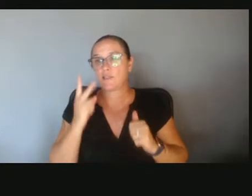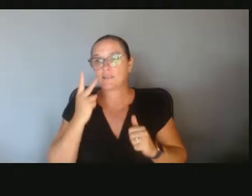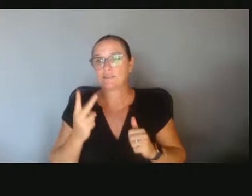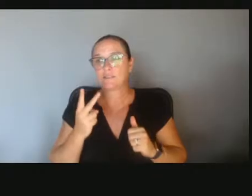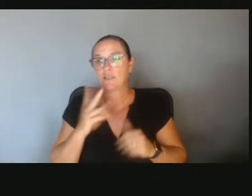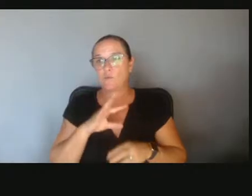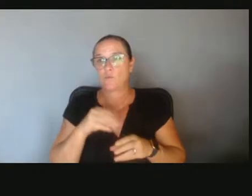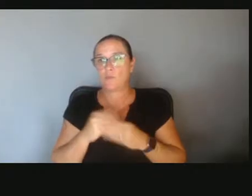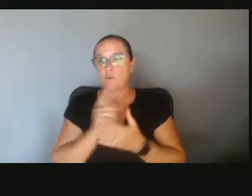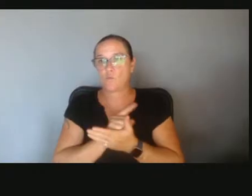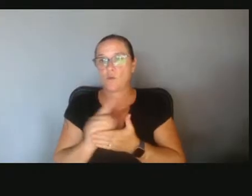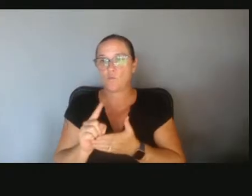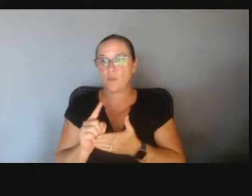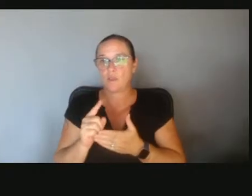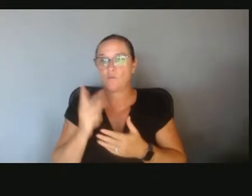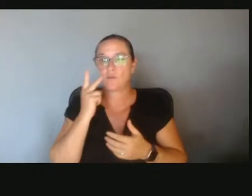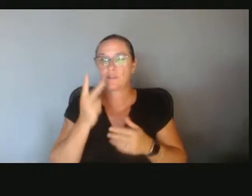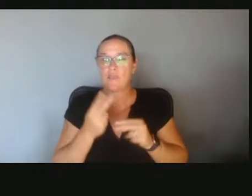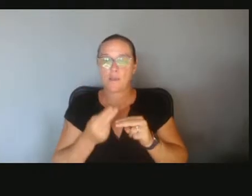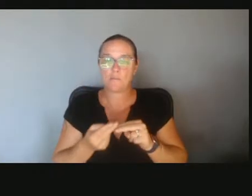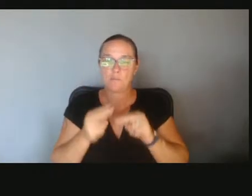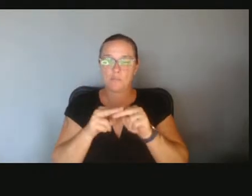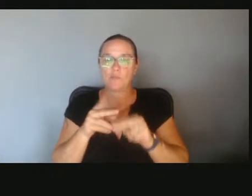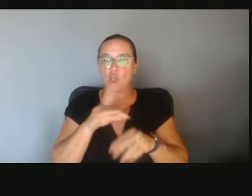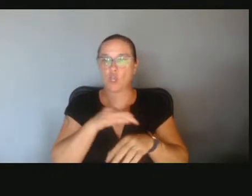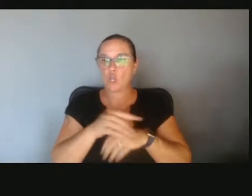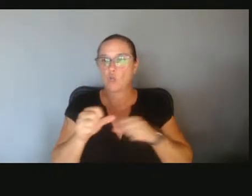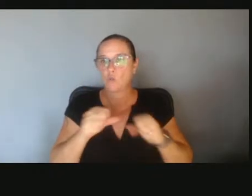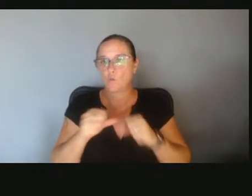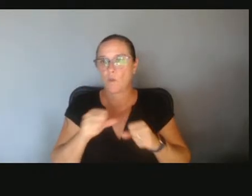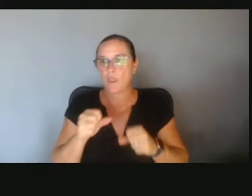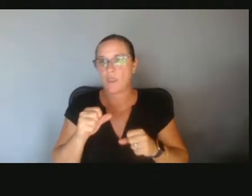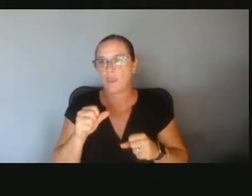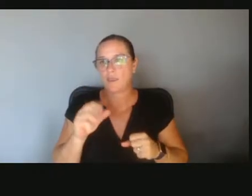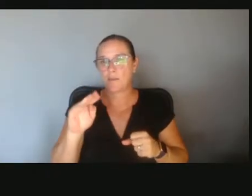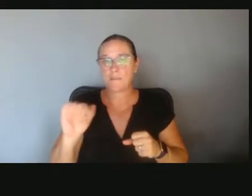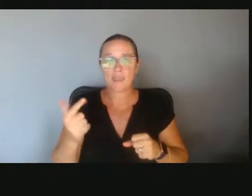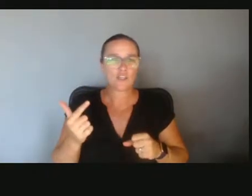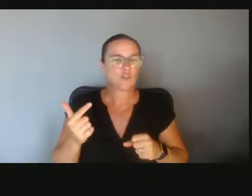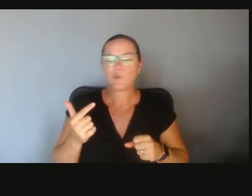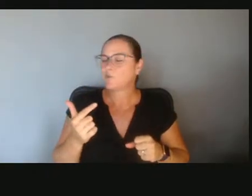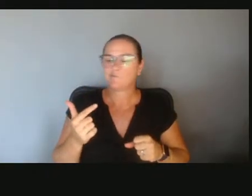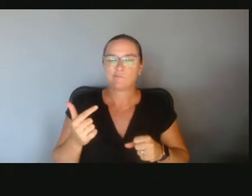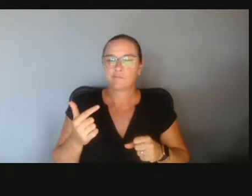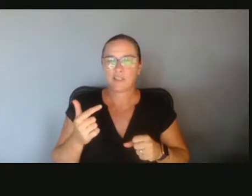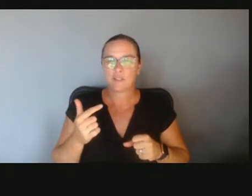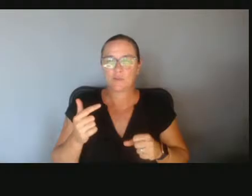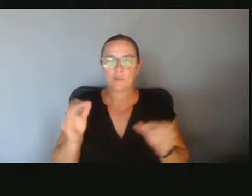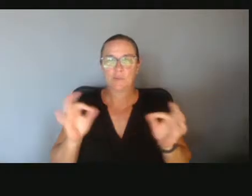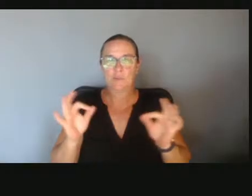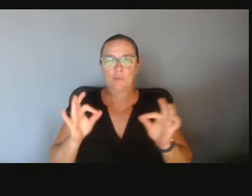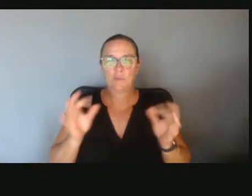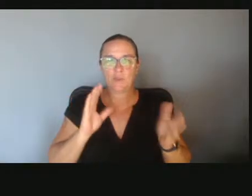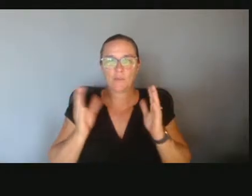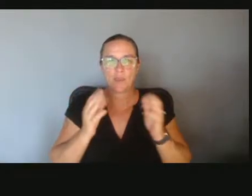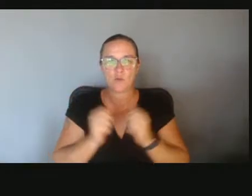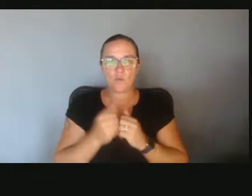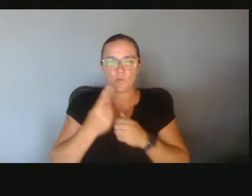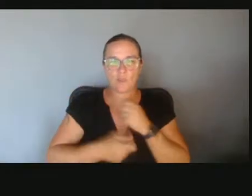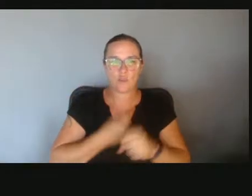little jump in earthquake magnitudes is really quite minor compared to what we've seen in the past, especially a year ago. This